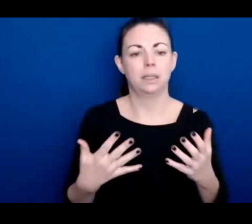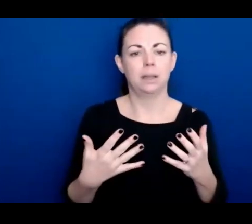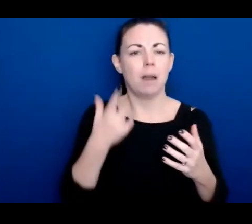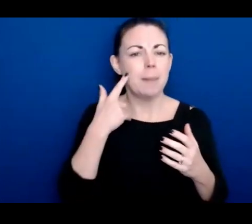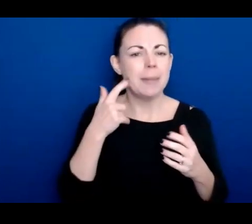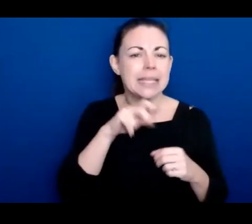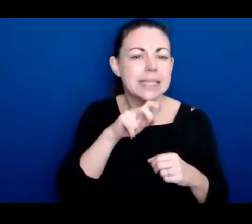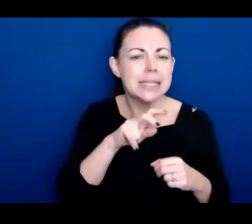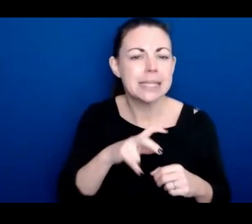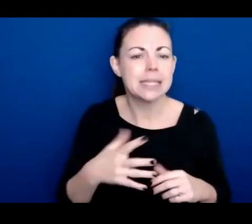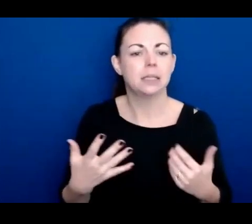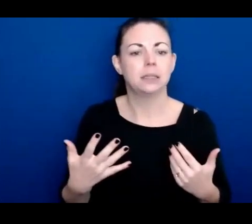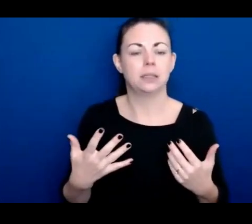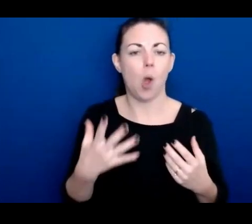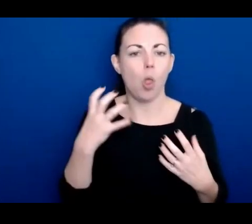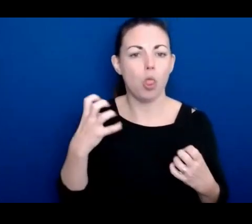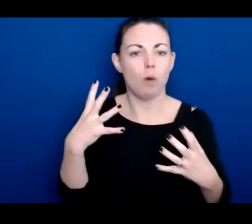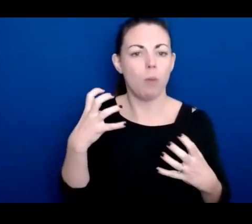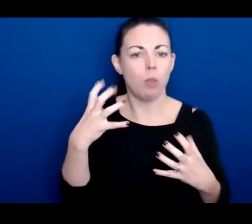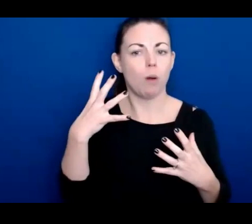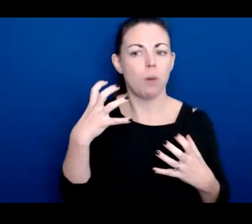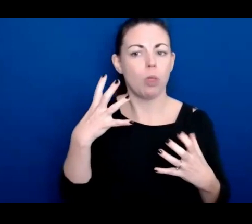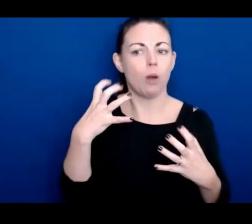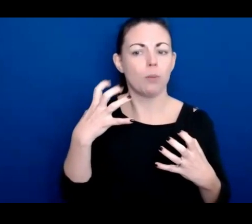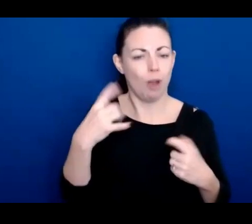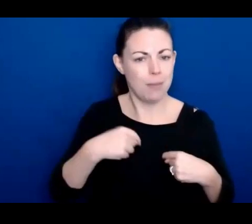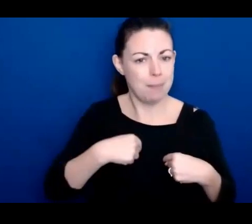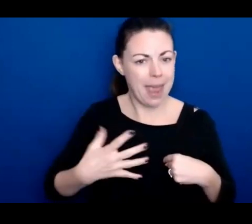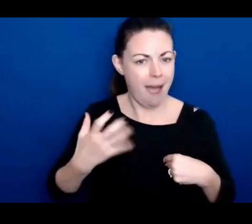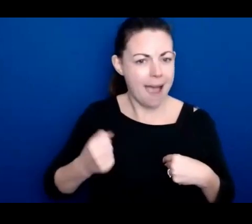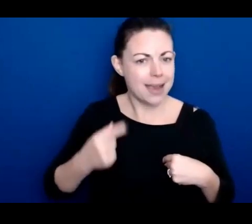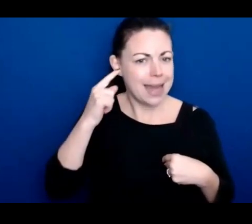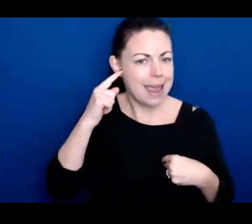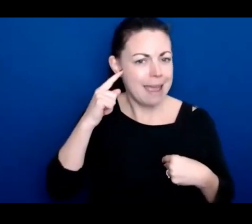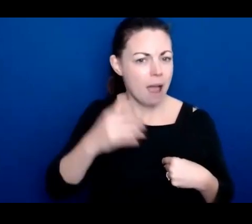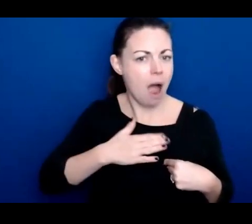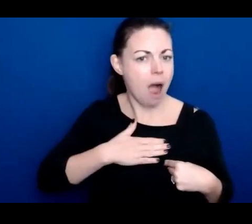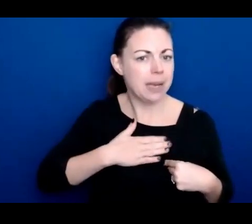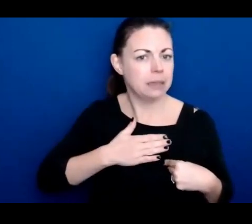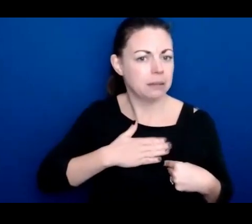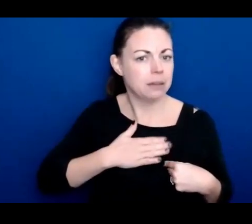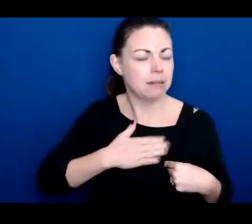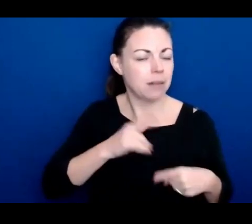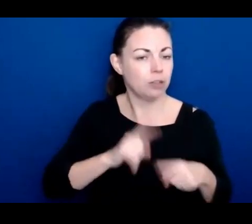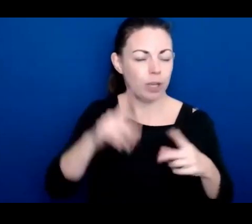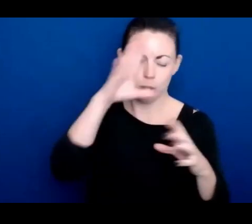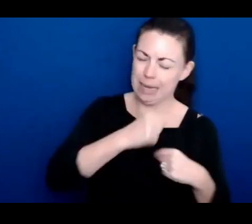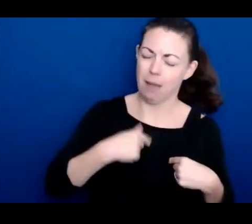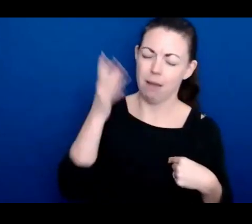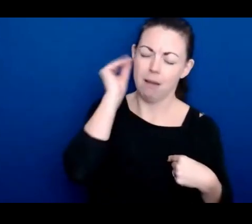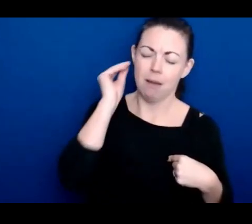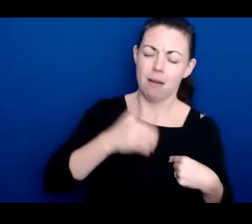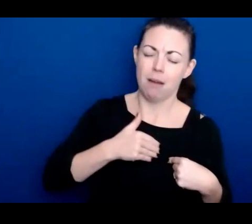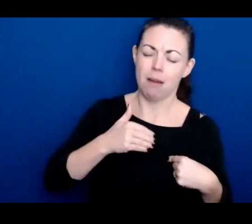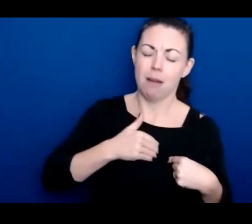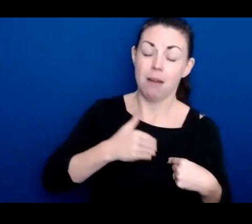hissing. You might hear a throbbing noise. I actually hear my heartbeat sometimes when I'm trying to sleep more than anything else, or music or